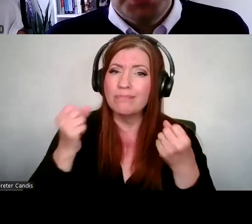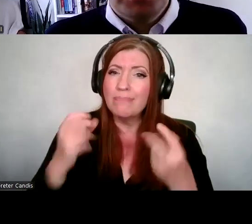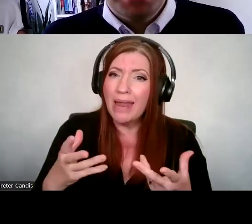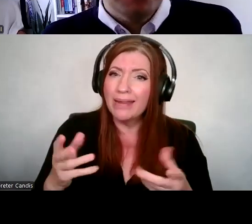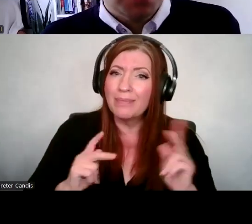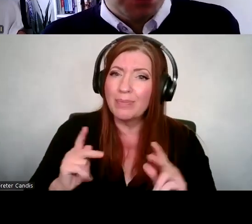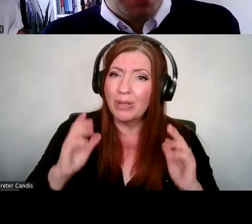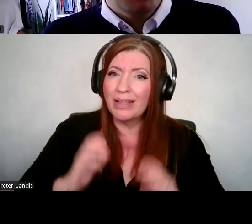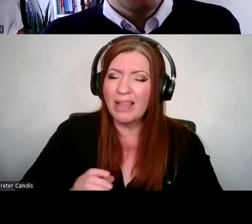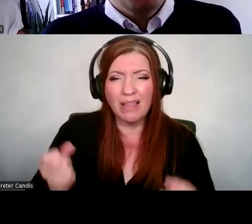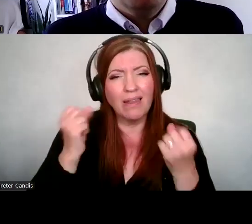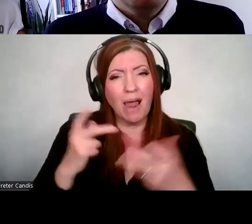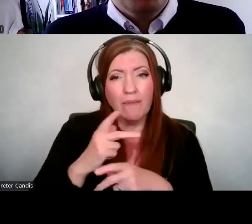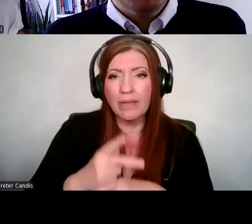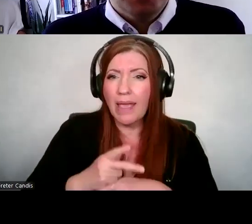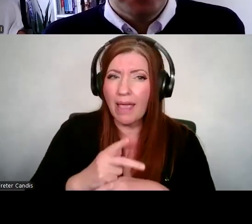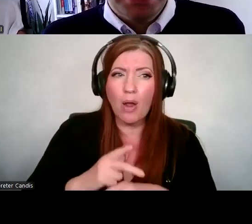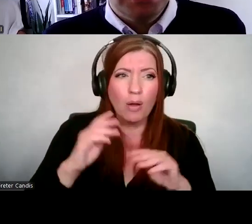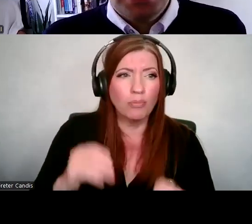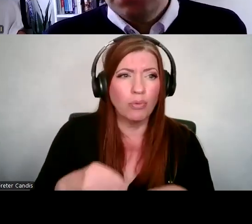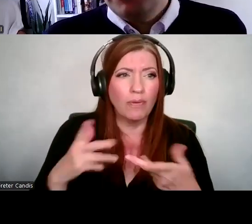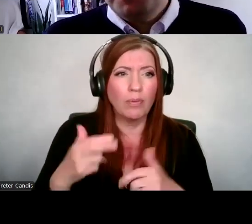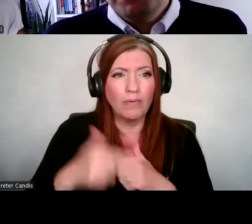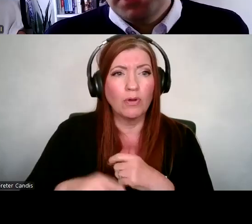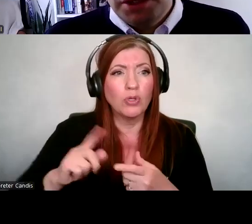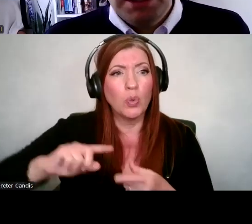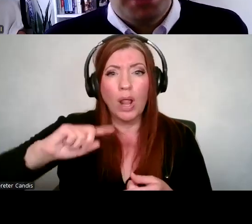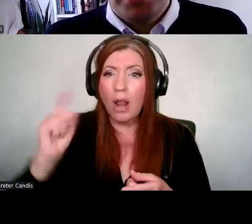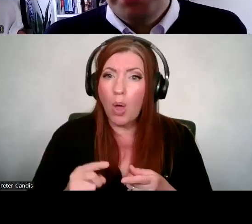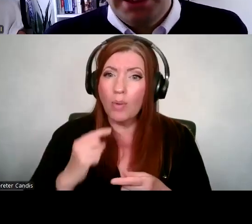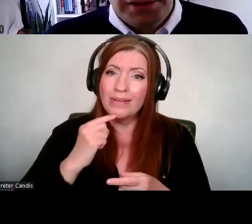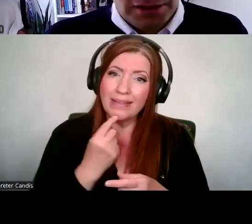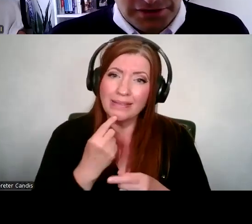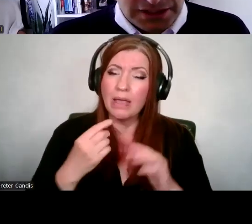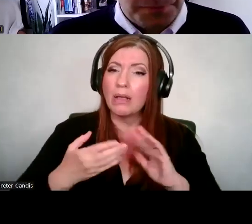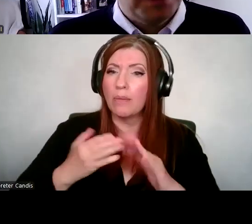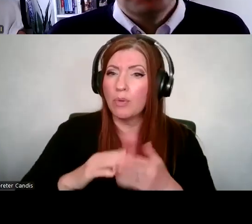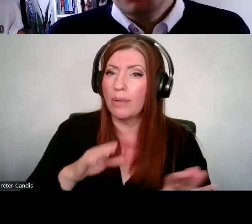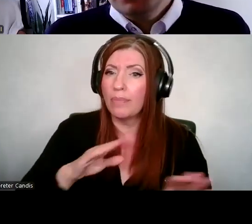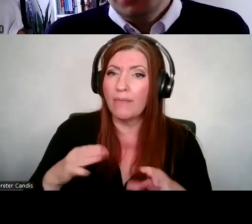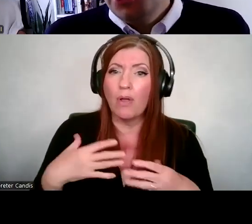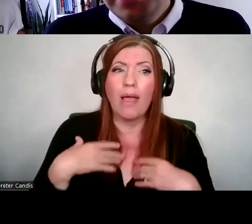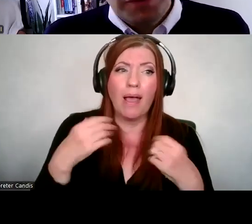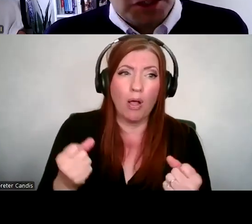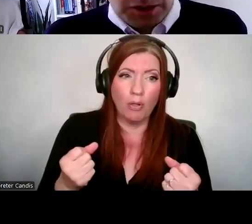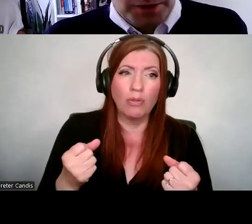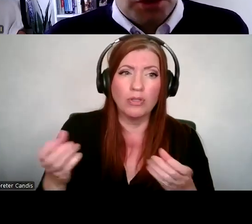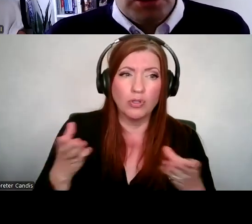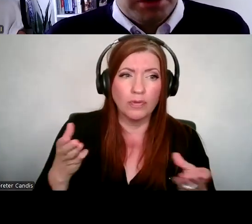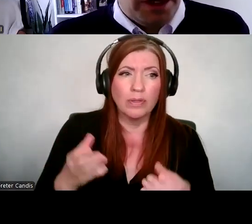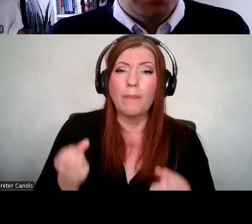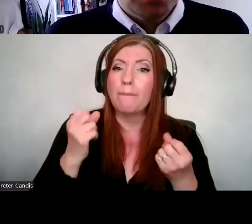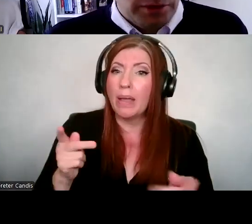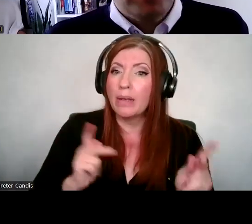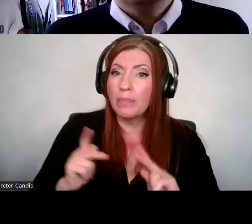service users who received such care were referred to lower intensity sort of community behavioral health and housing services. A lot of the individuals we spoke